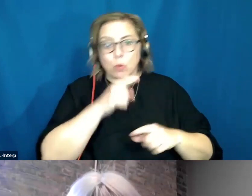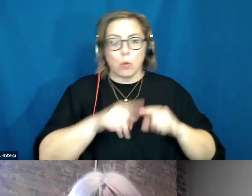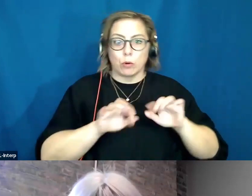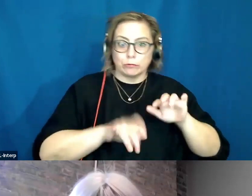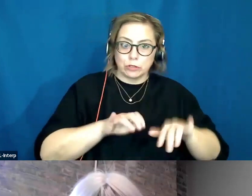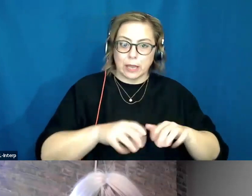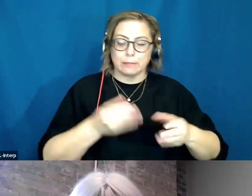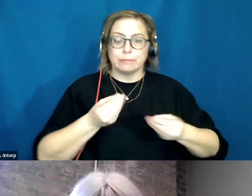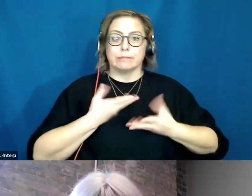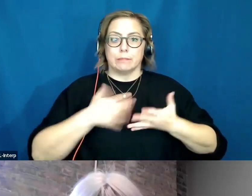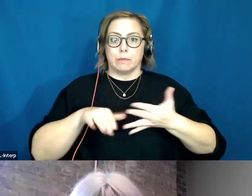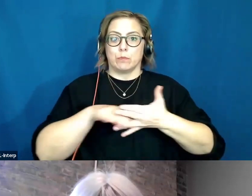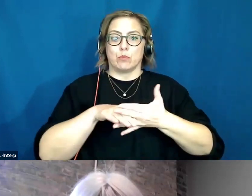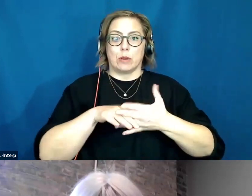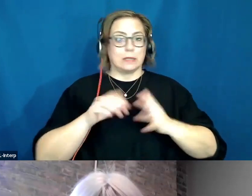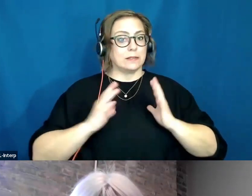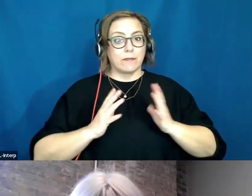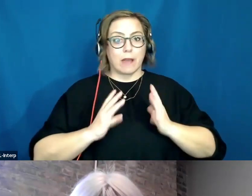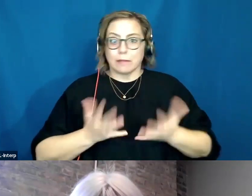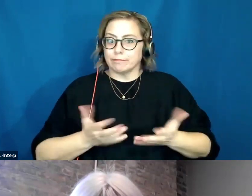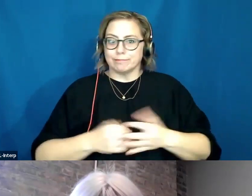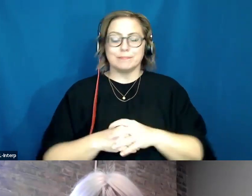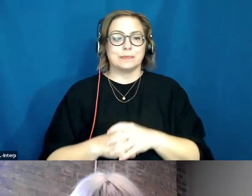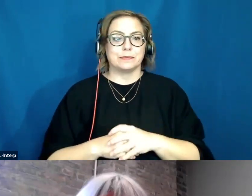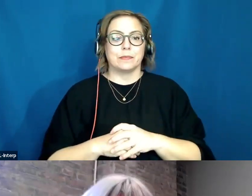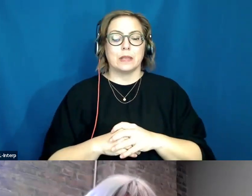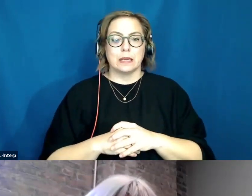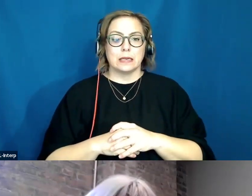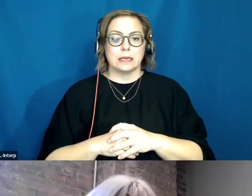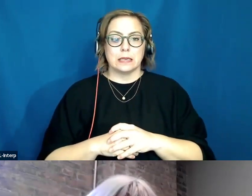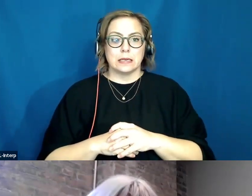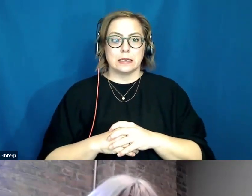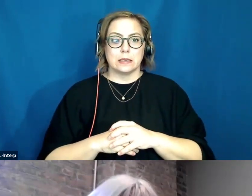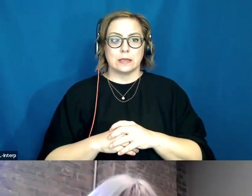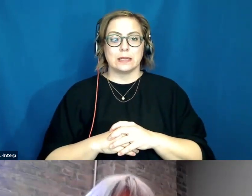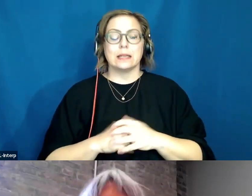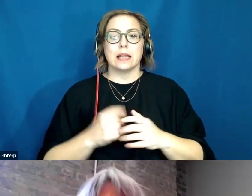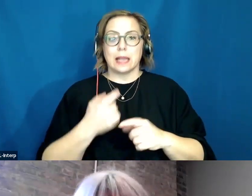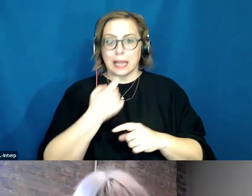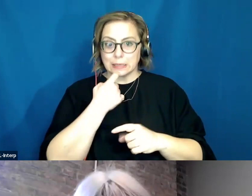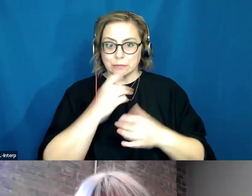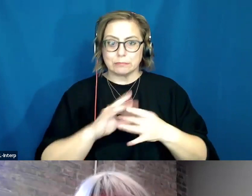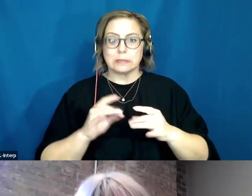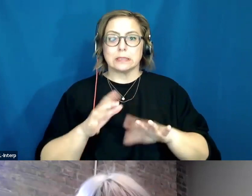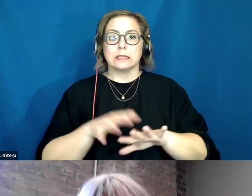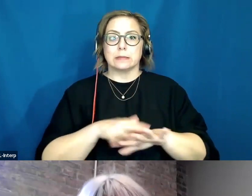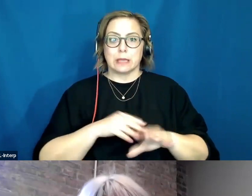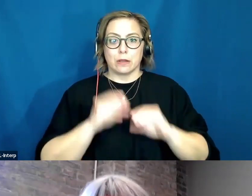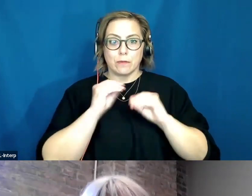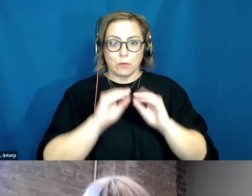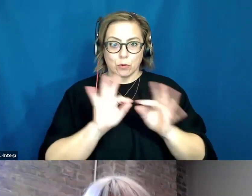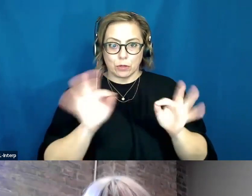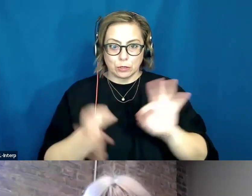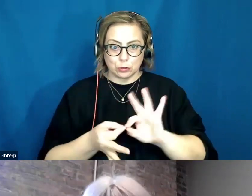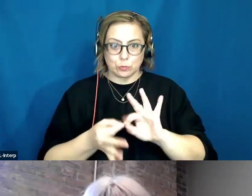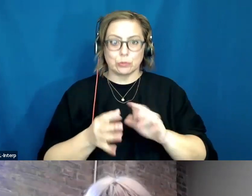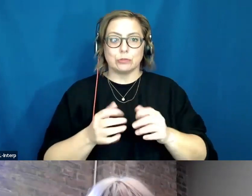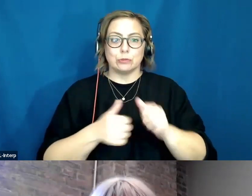fine. And as you mentioned, please speak slowly and clearly for the translation.